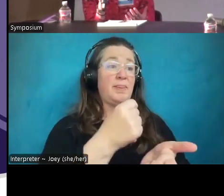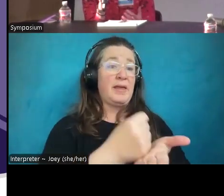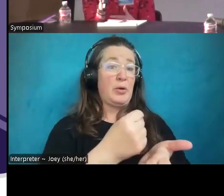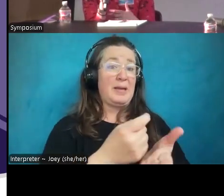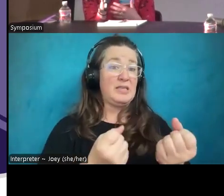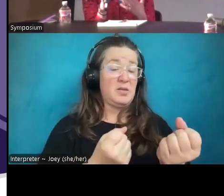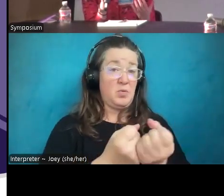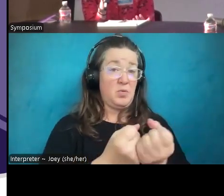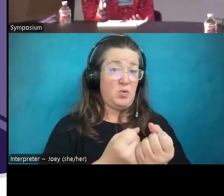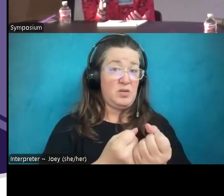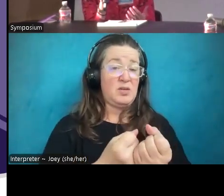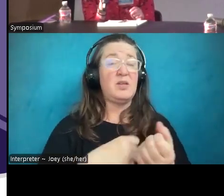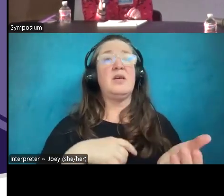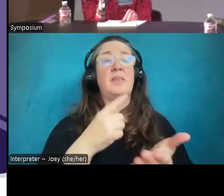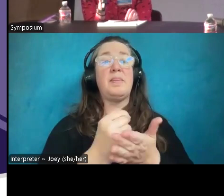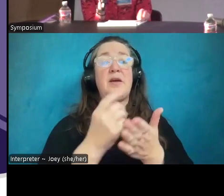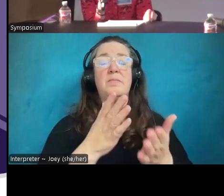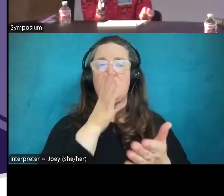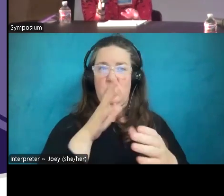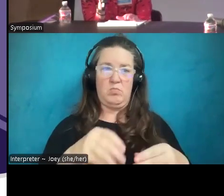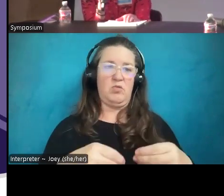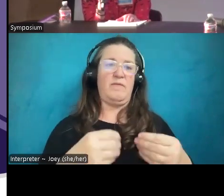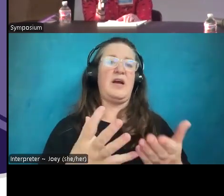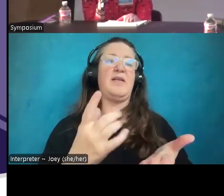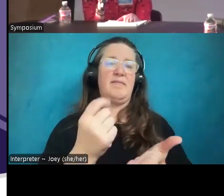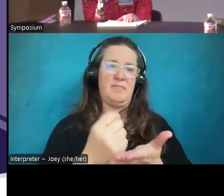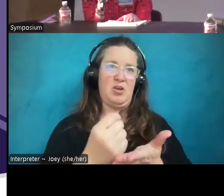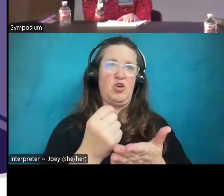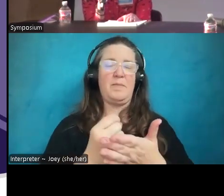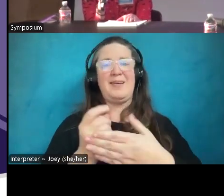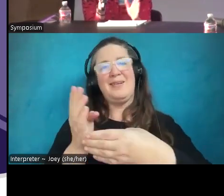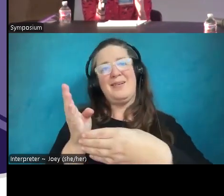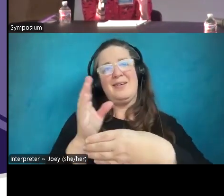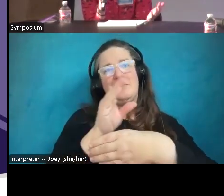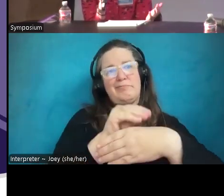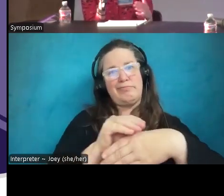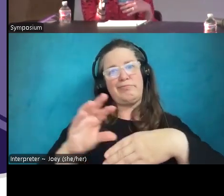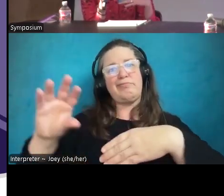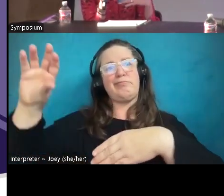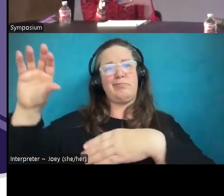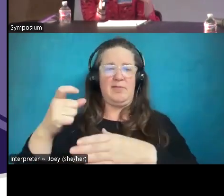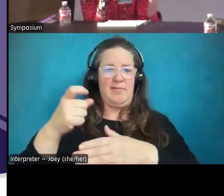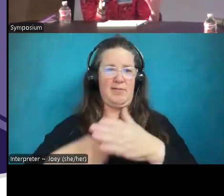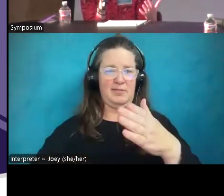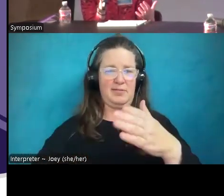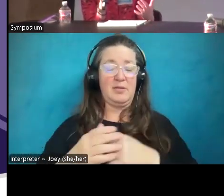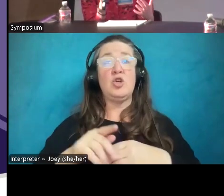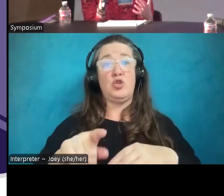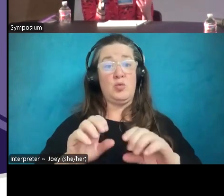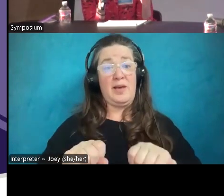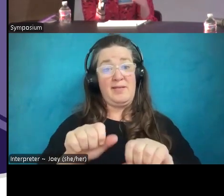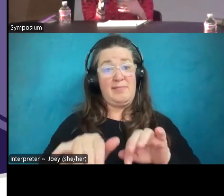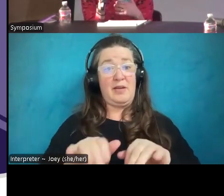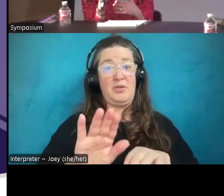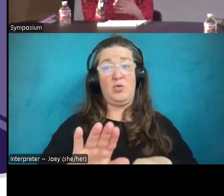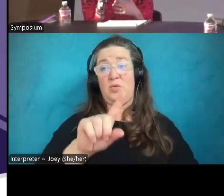provide therapy at a sliding scale. One organization that I looked up that can provide, you put in your zip code and you can find providers who